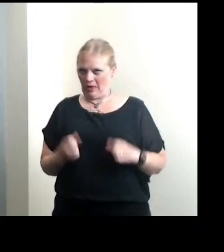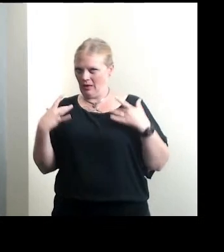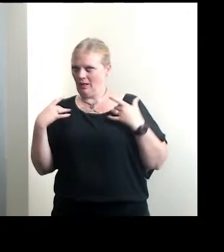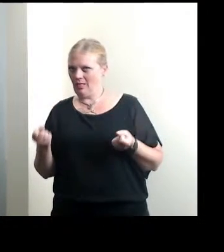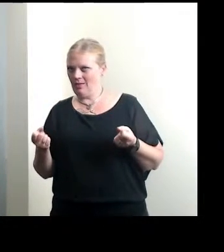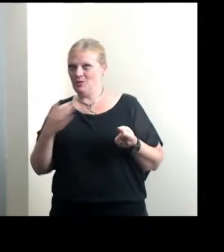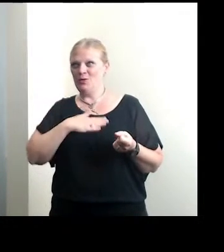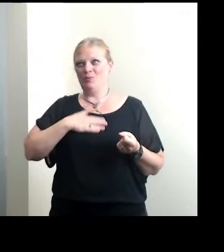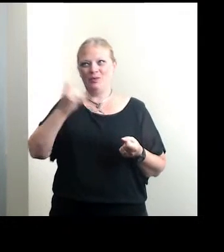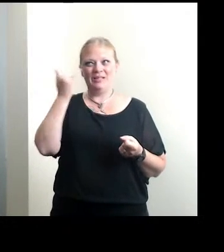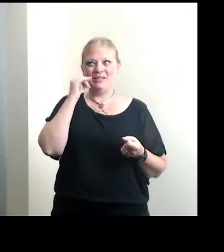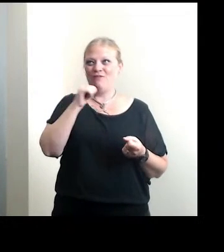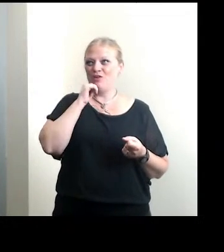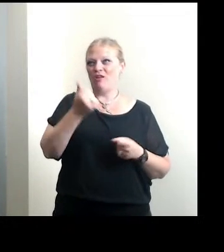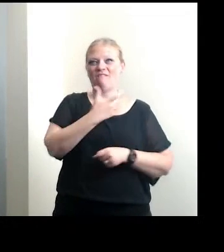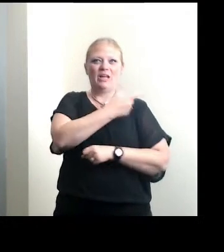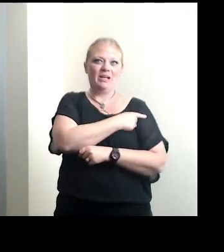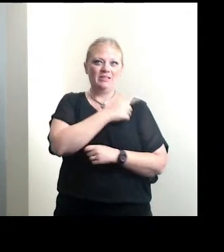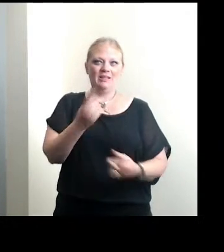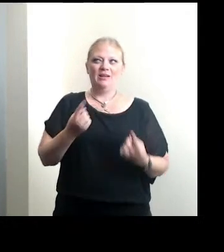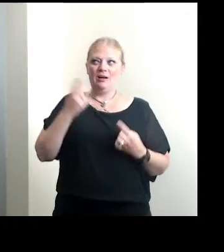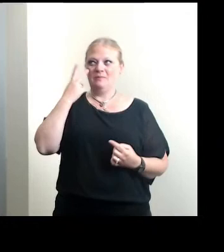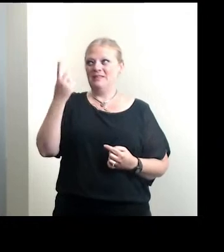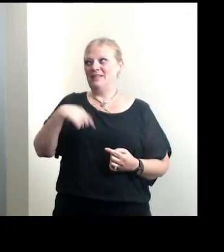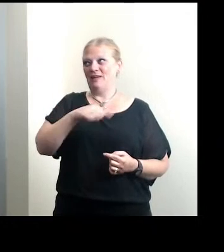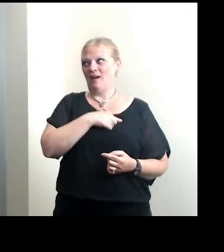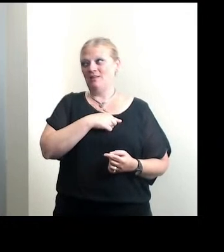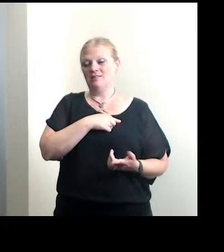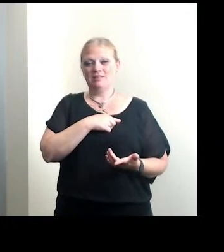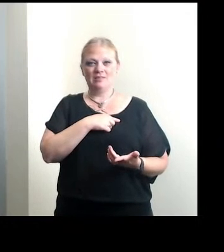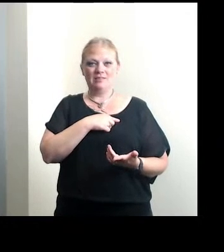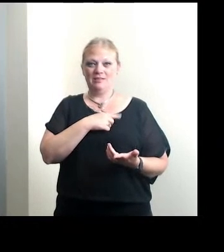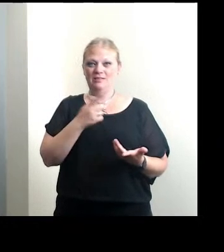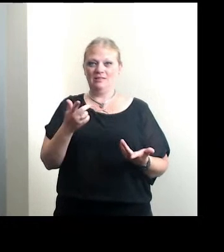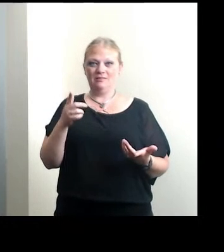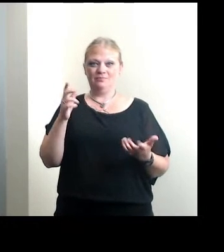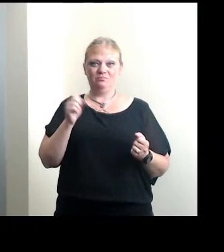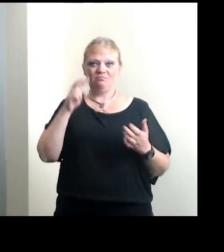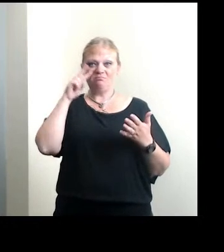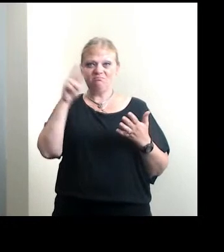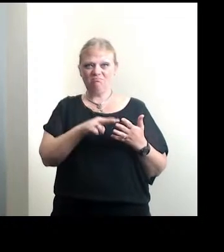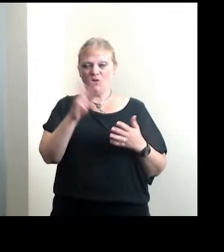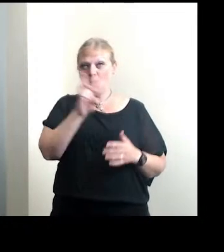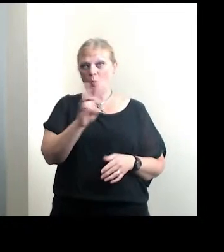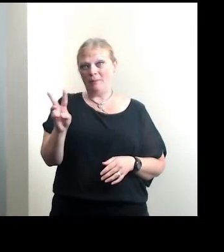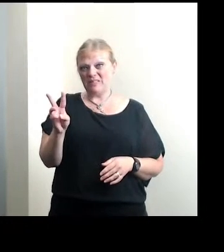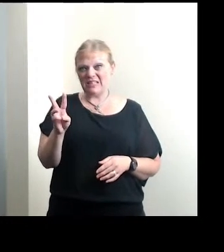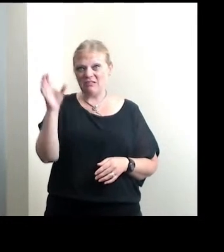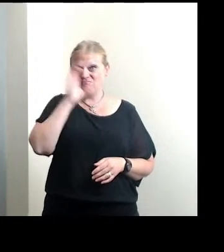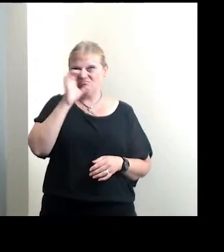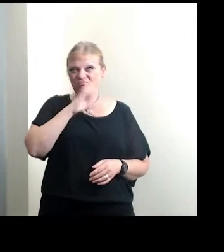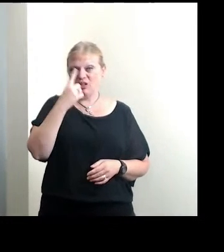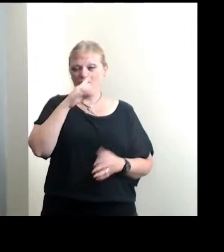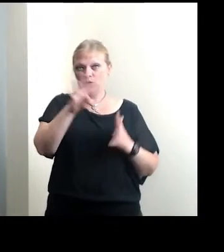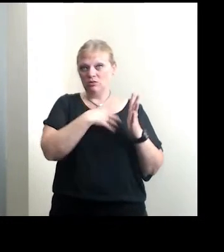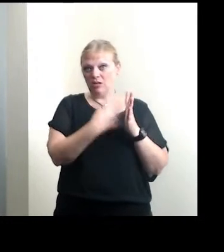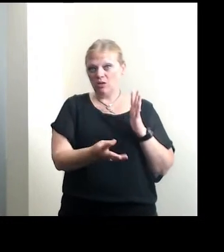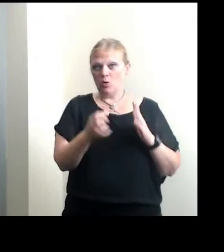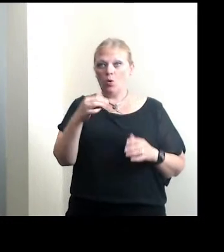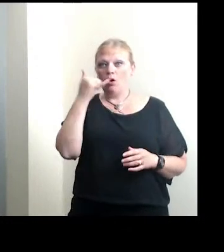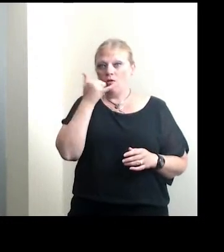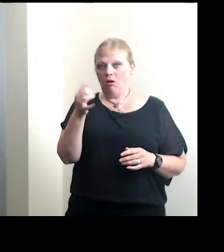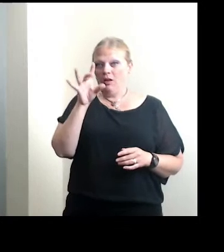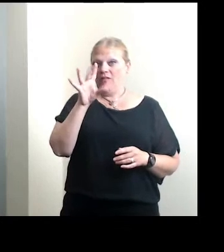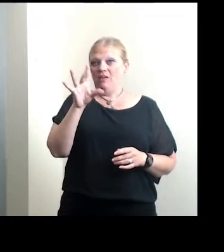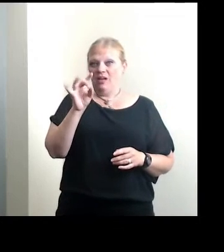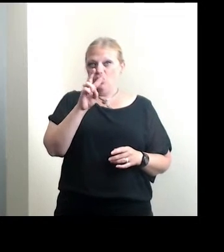if you're not vaccinated, come and see us. And you can look at online at our website to look for our vaccine schedule, or call us